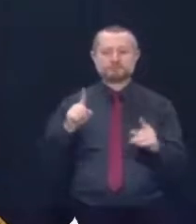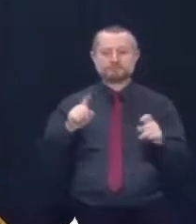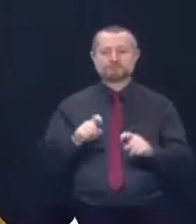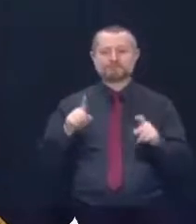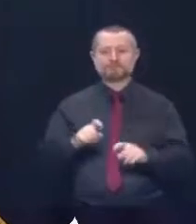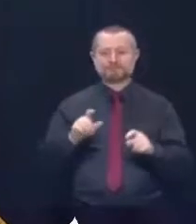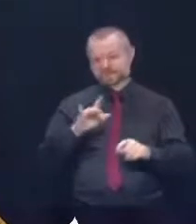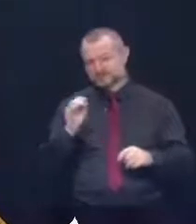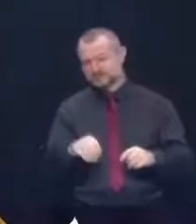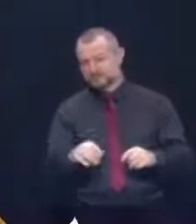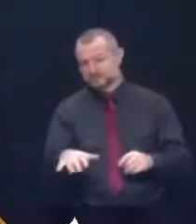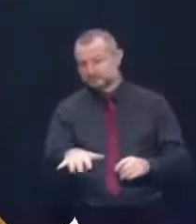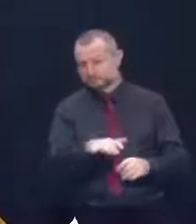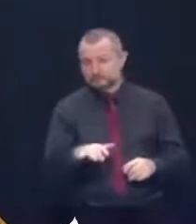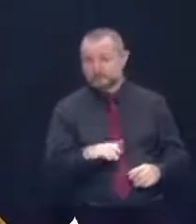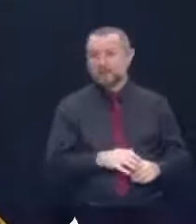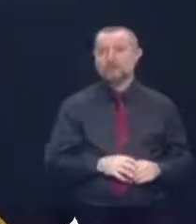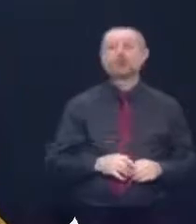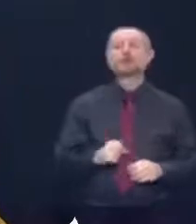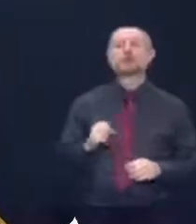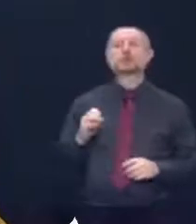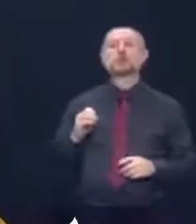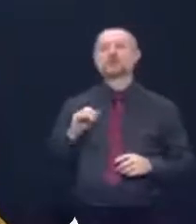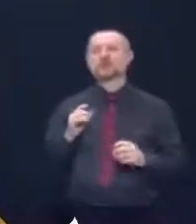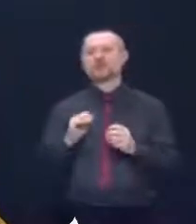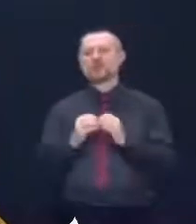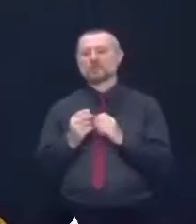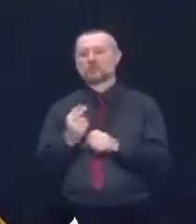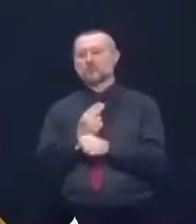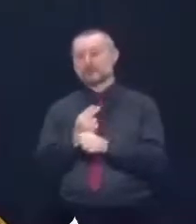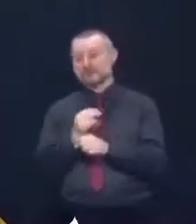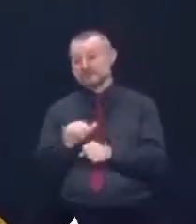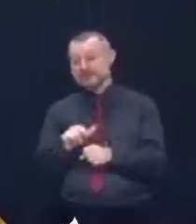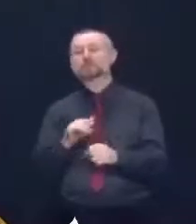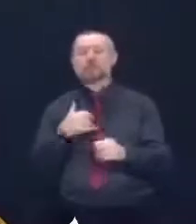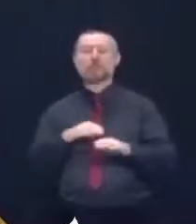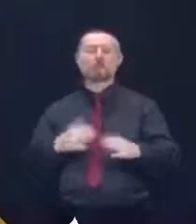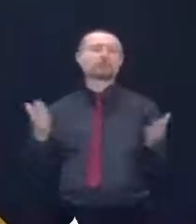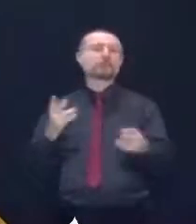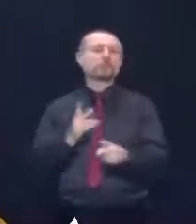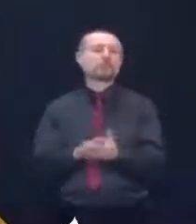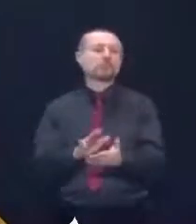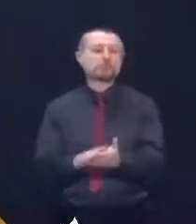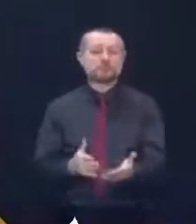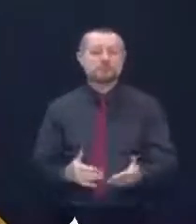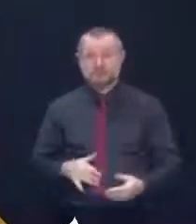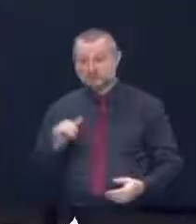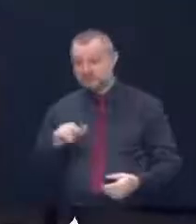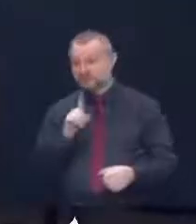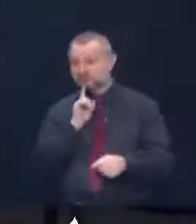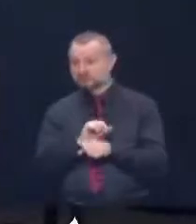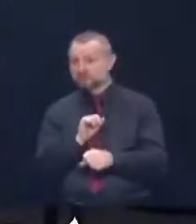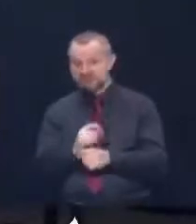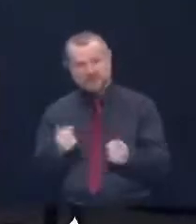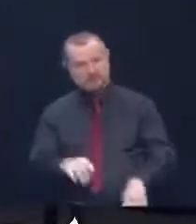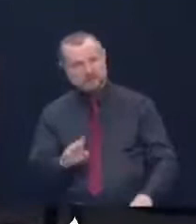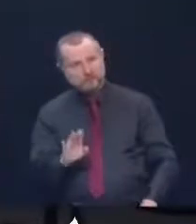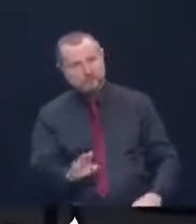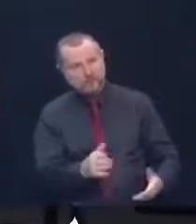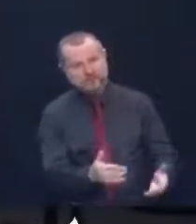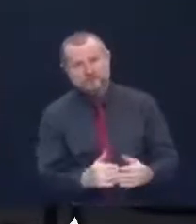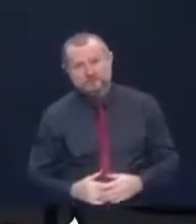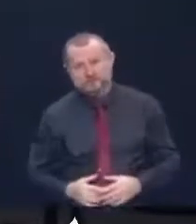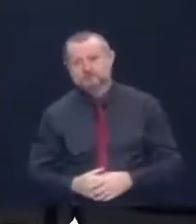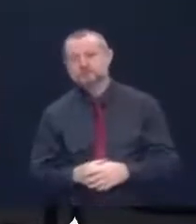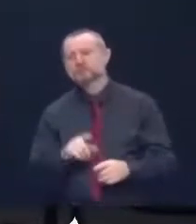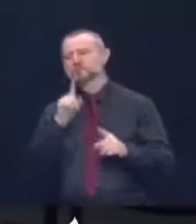And on that basis, the school reopens, which happened in Brooklyn. For some schools, not all schools. In this